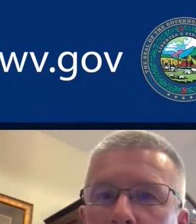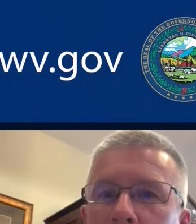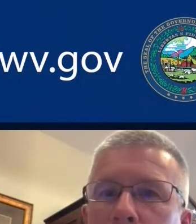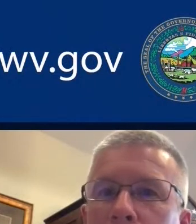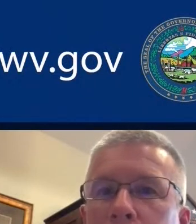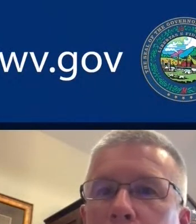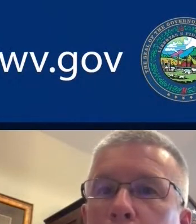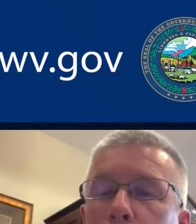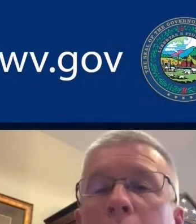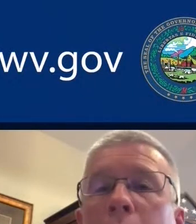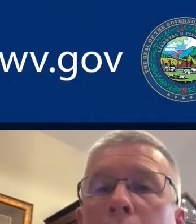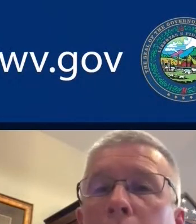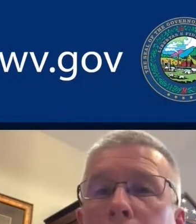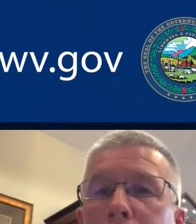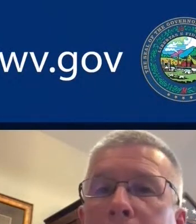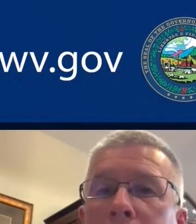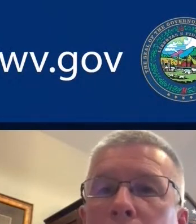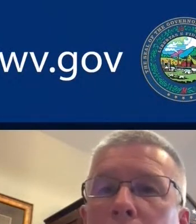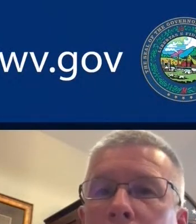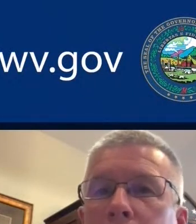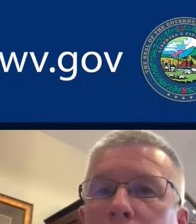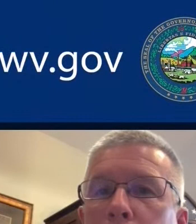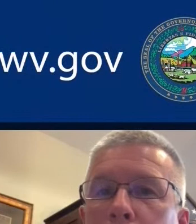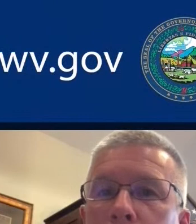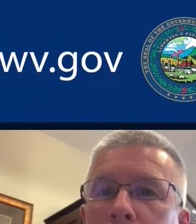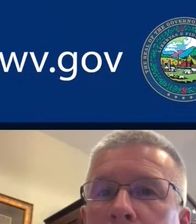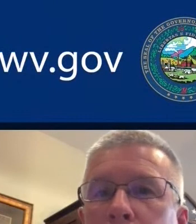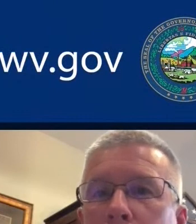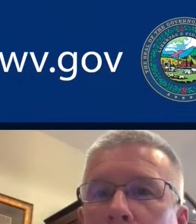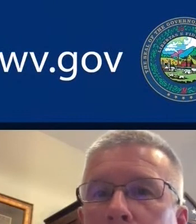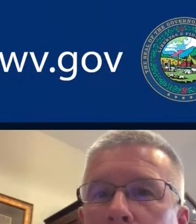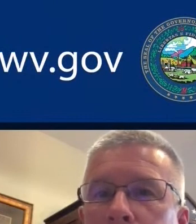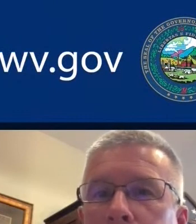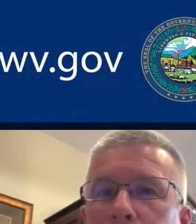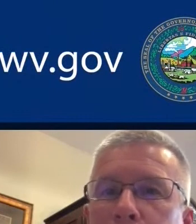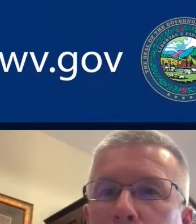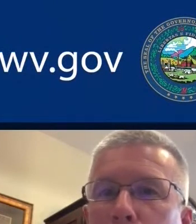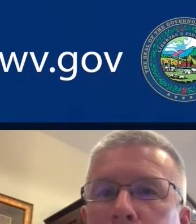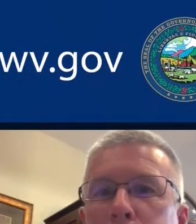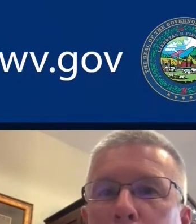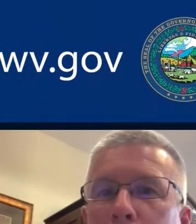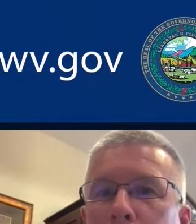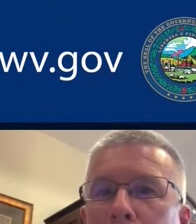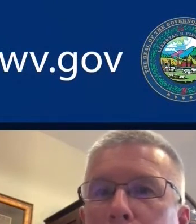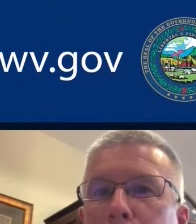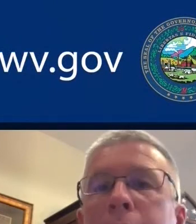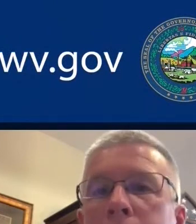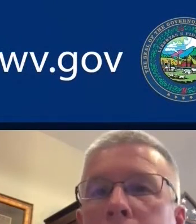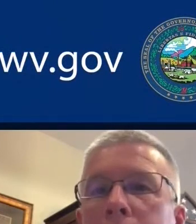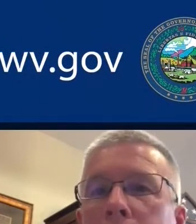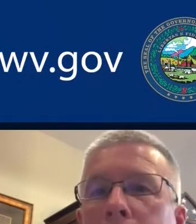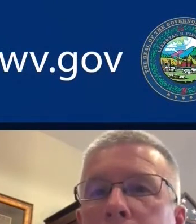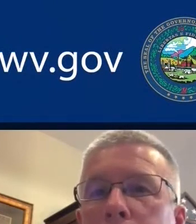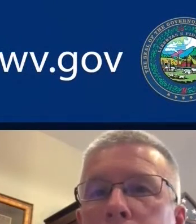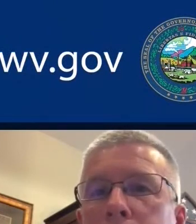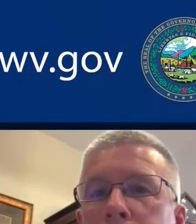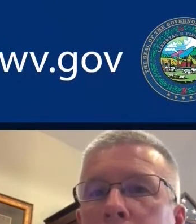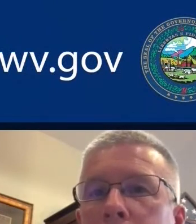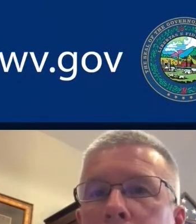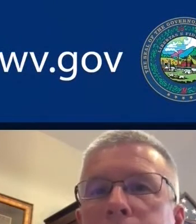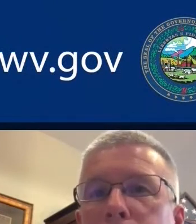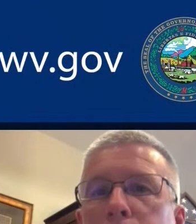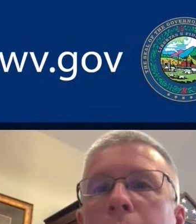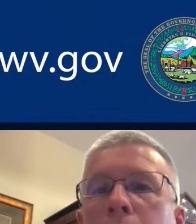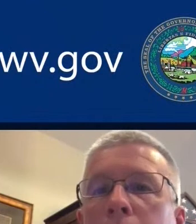related specifically to inaccurate data we received related to the federal pharmacy program that was sent